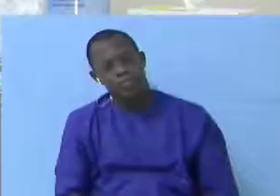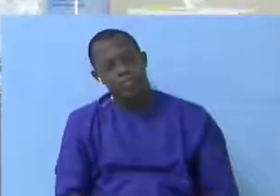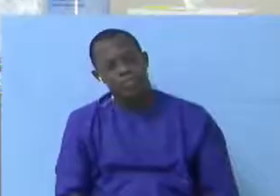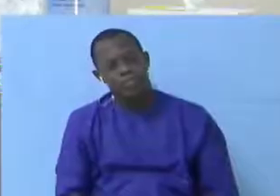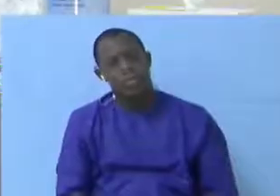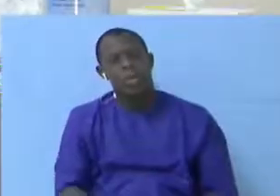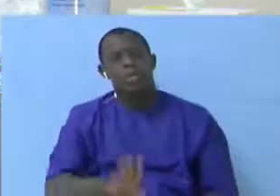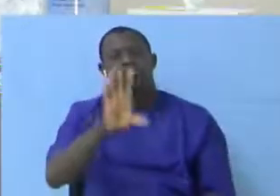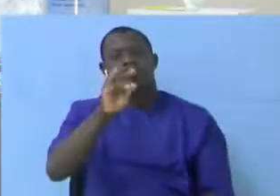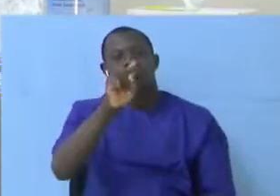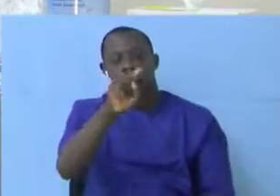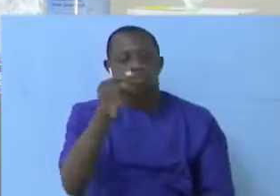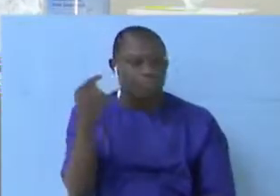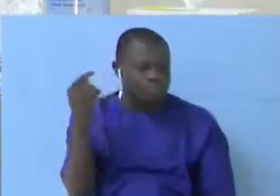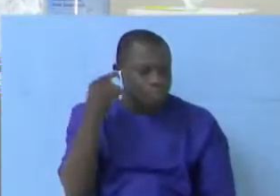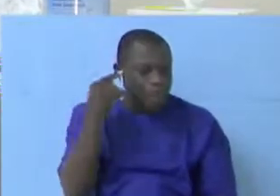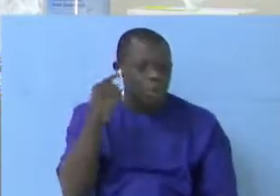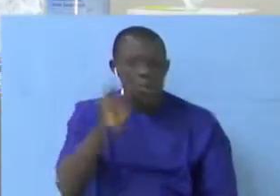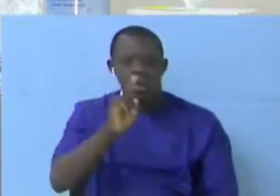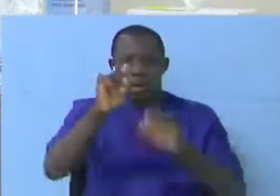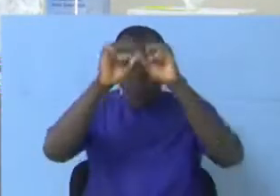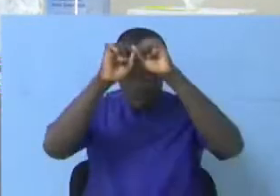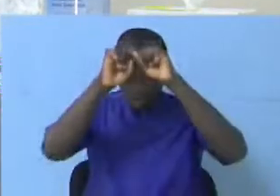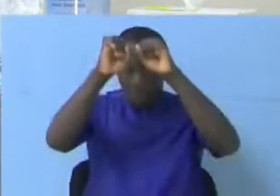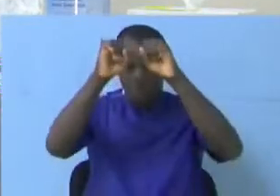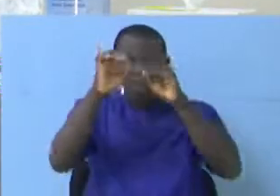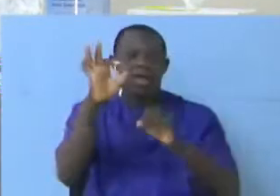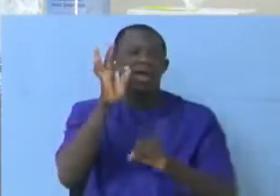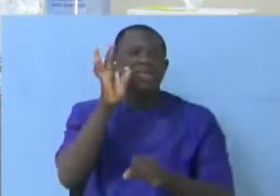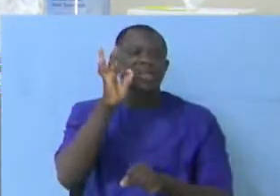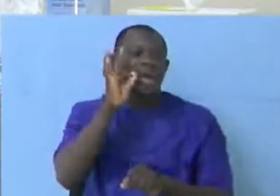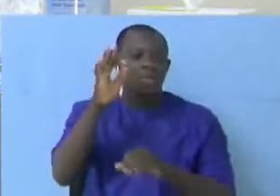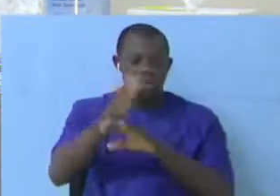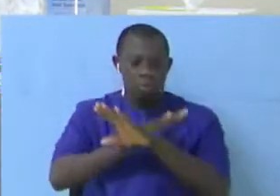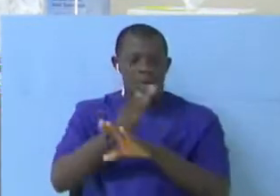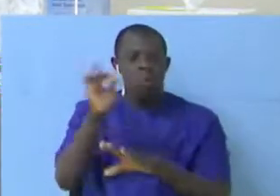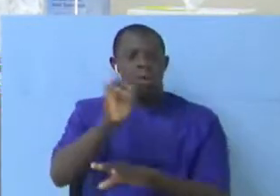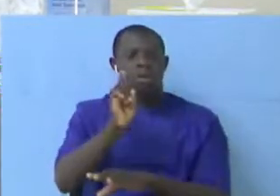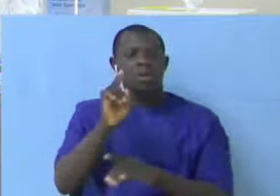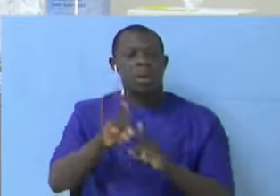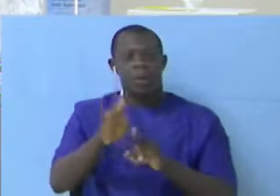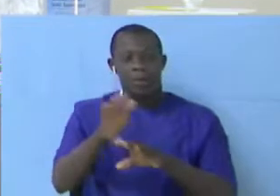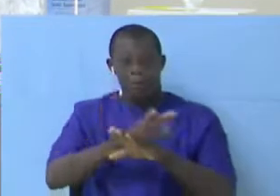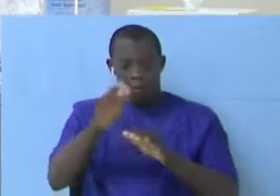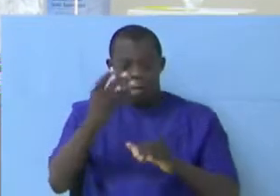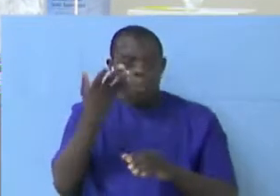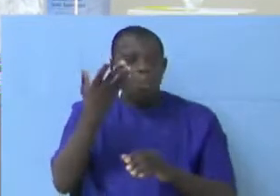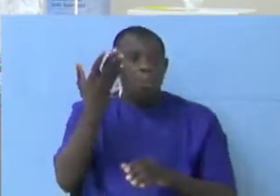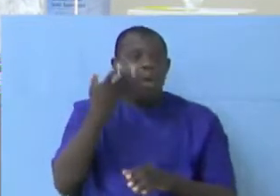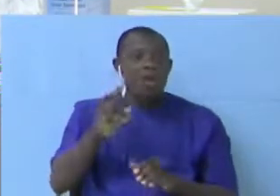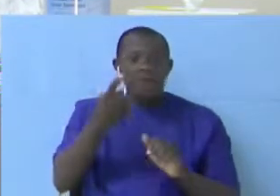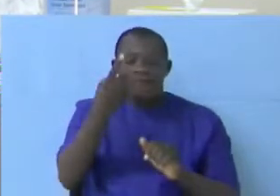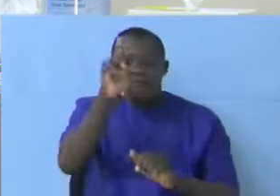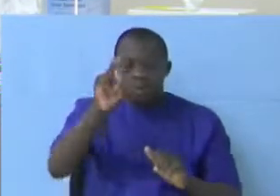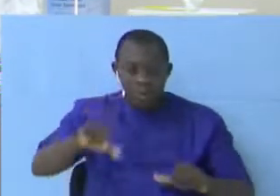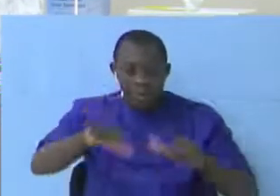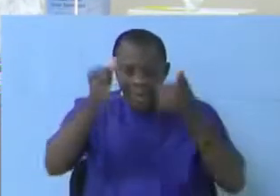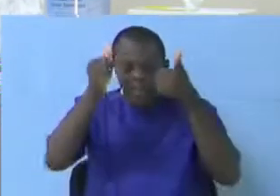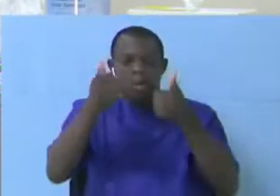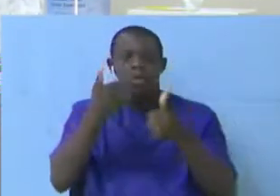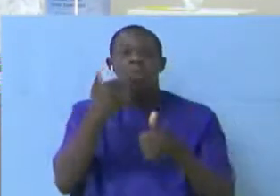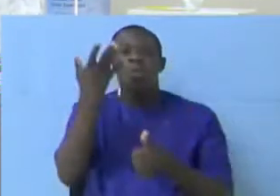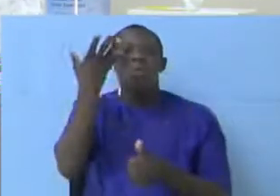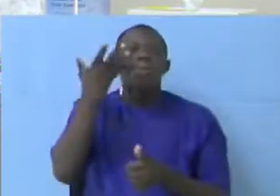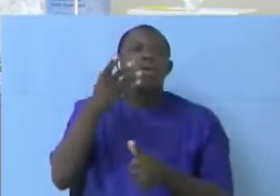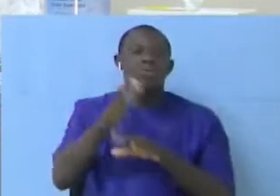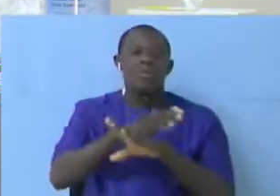Did you hear what the government response was at the initial stages when questions were being asked